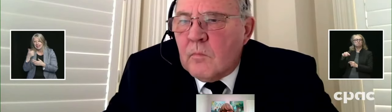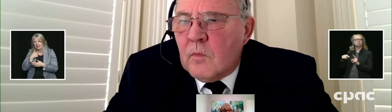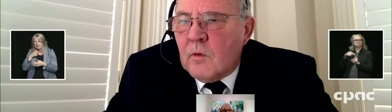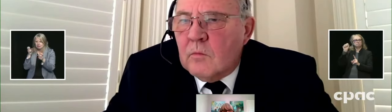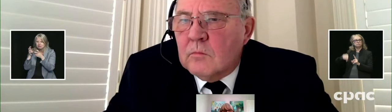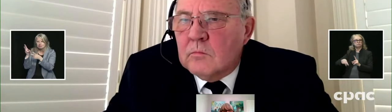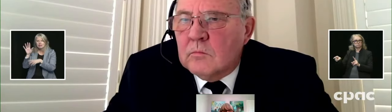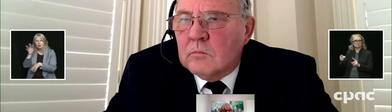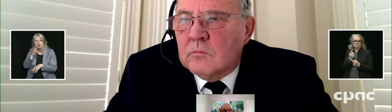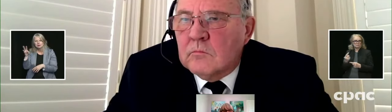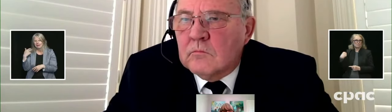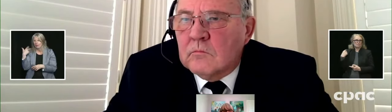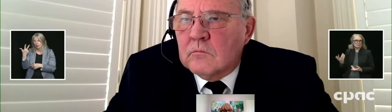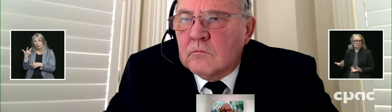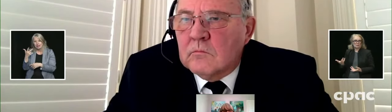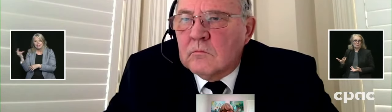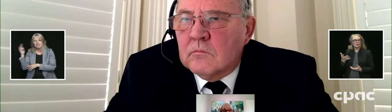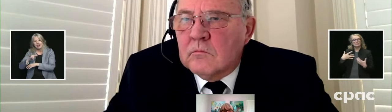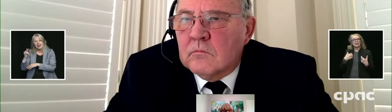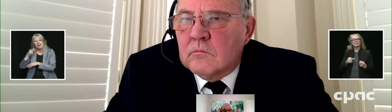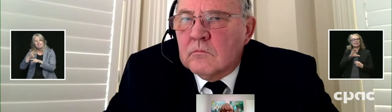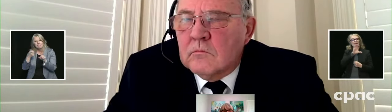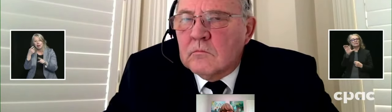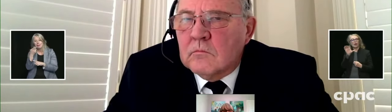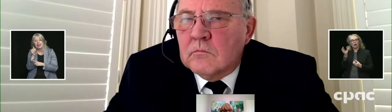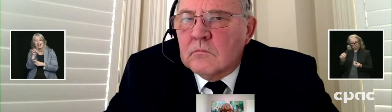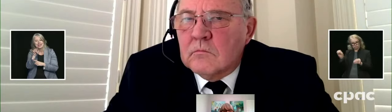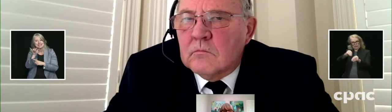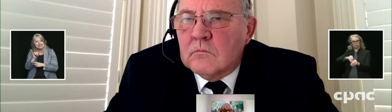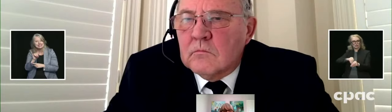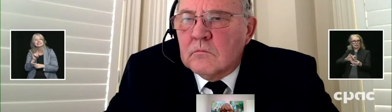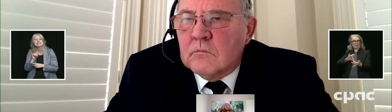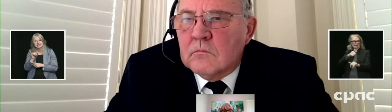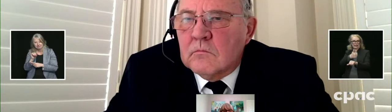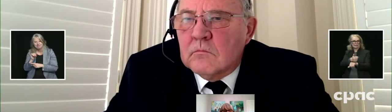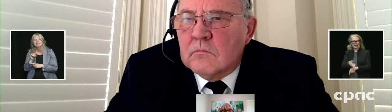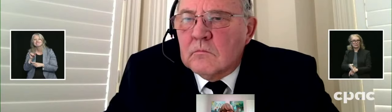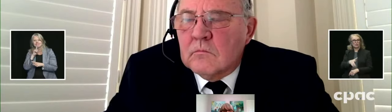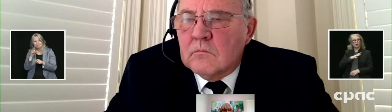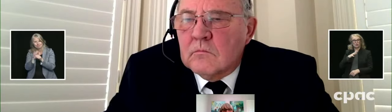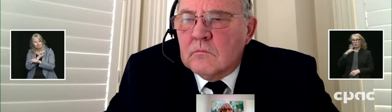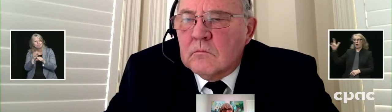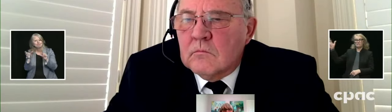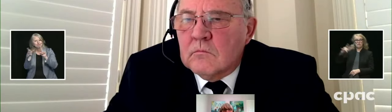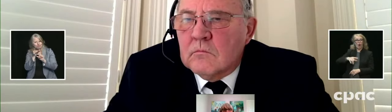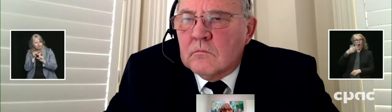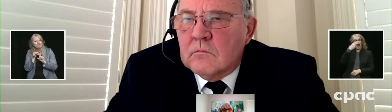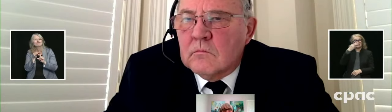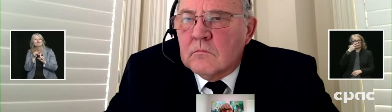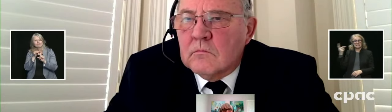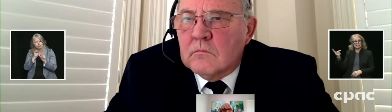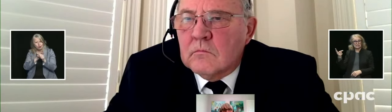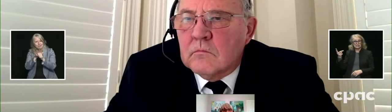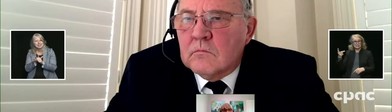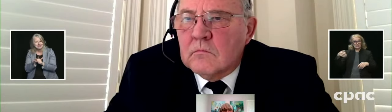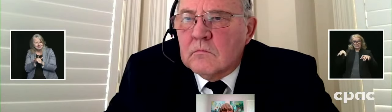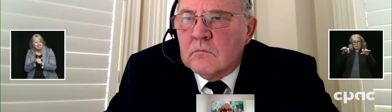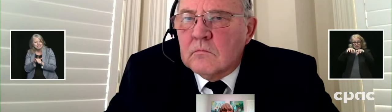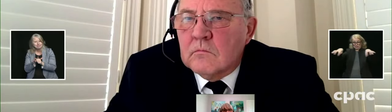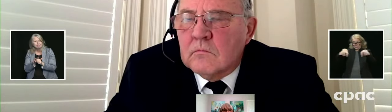website that there are 3 flights that have come in from Haiti where all rows have been exposed to COVID-19. So in the